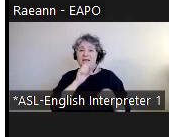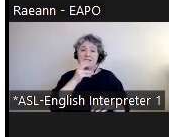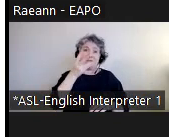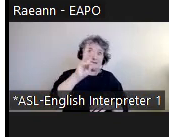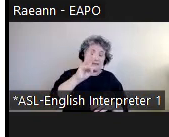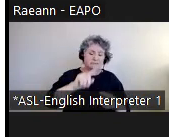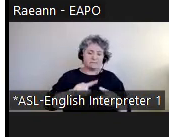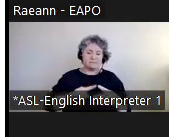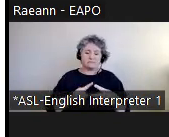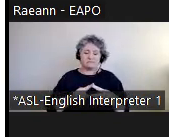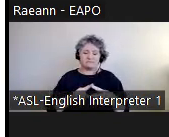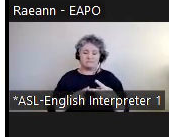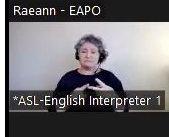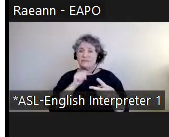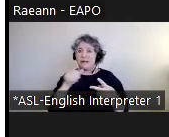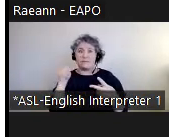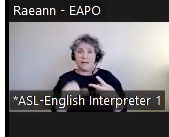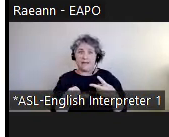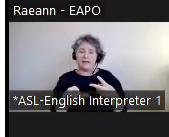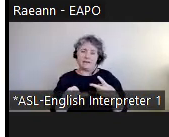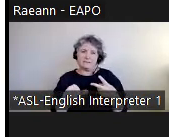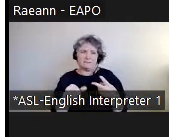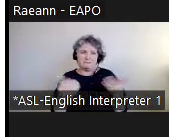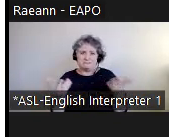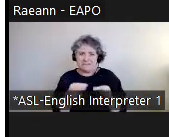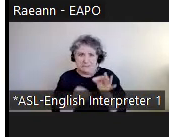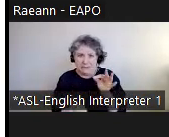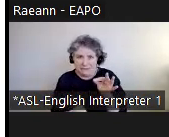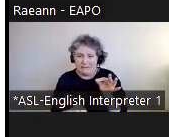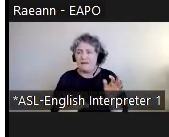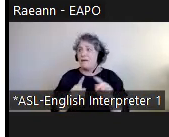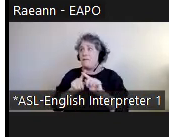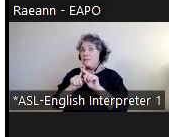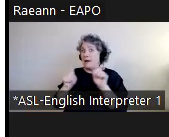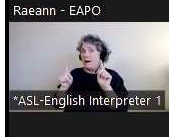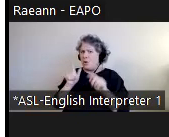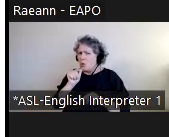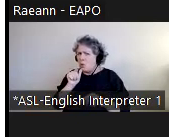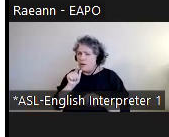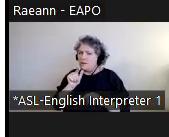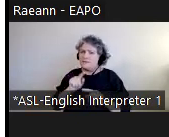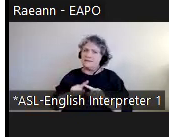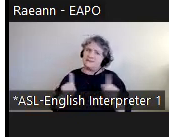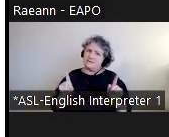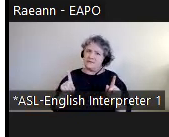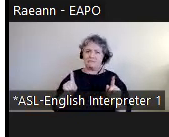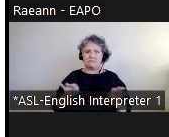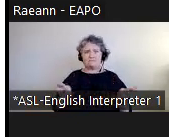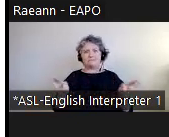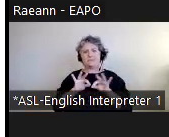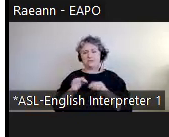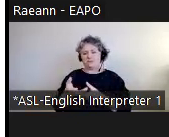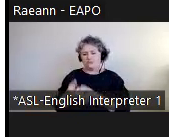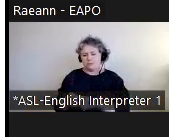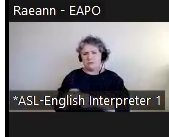but who should be your attorney is a different question. So the first thing has to be someone you feel comfortable talking to about your